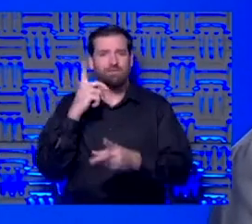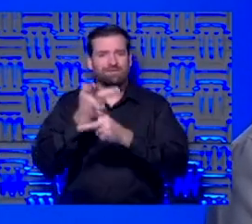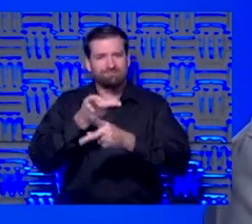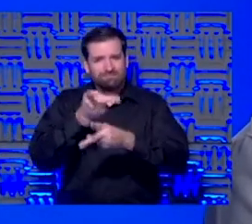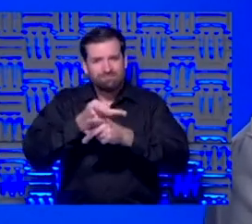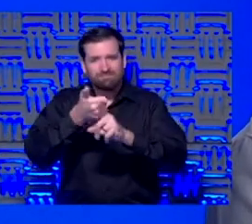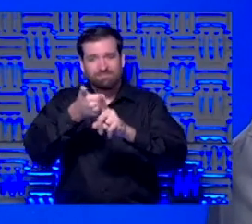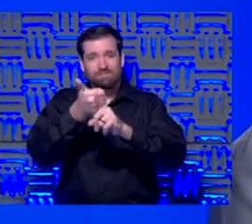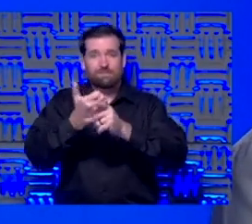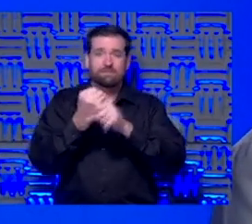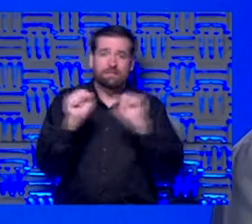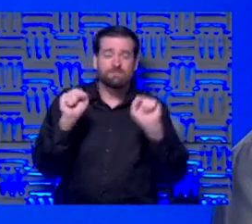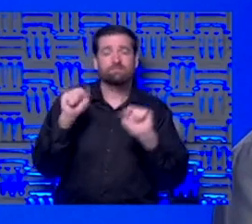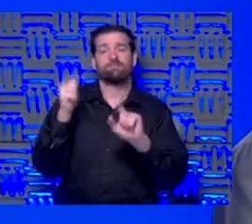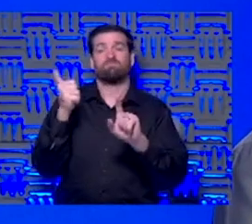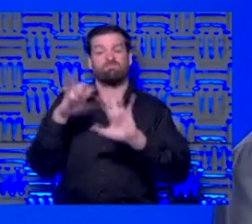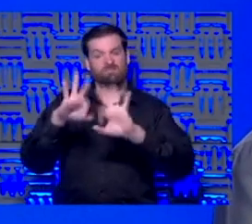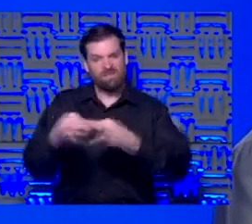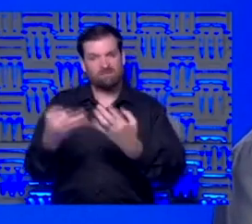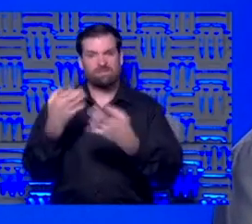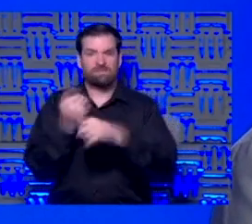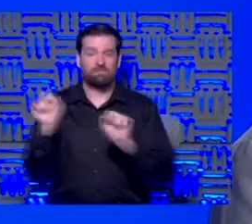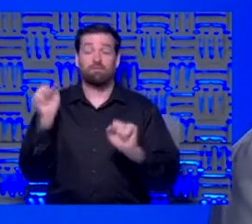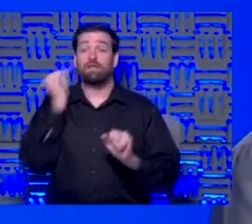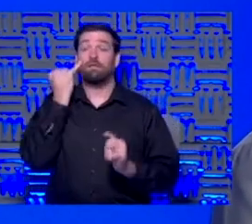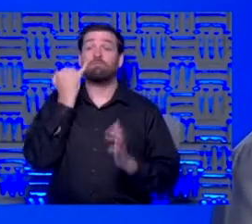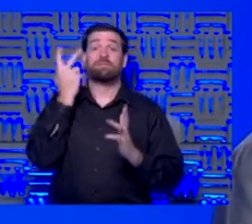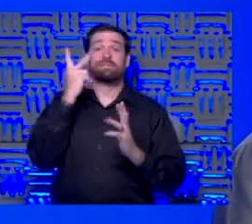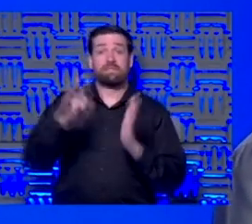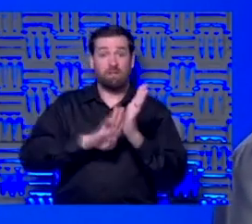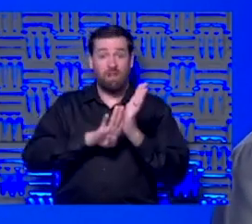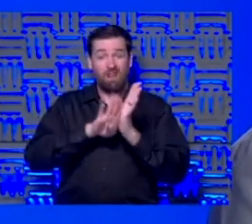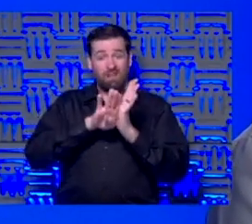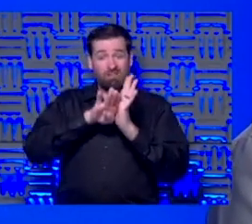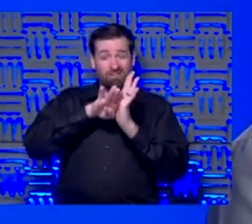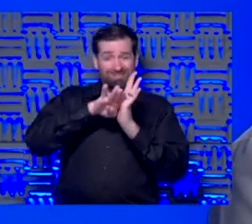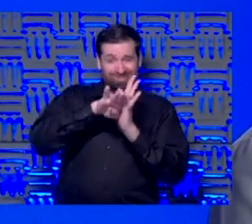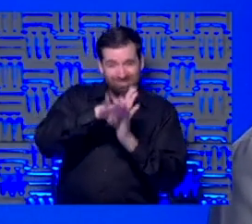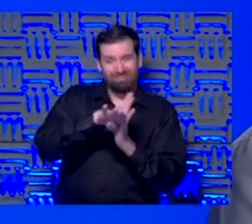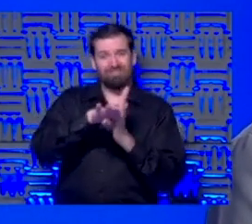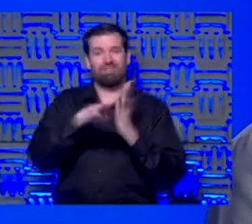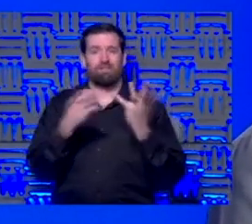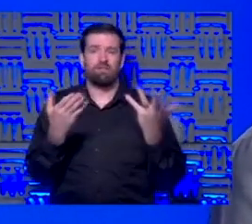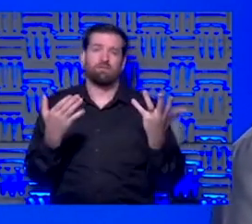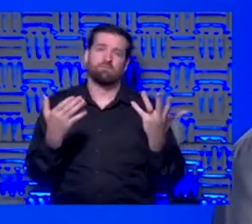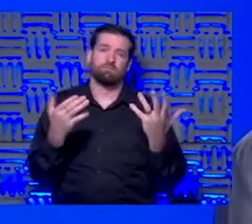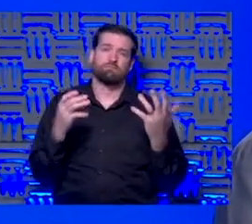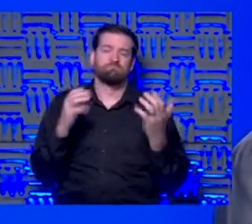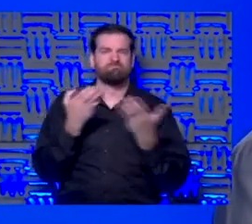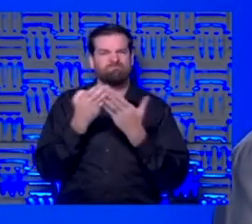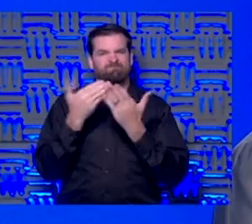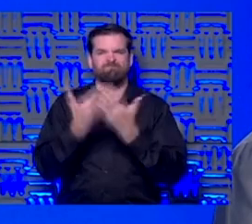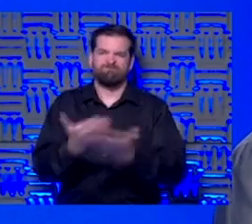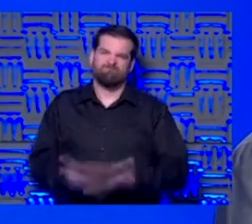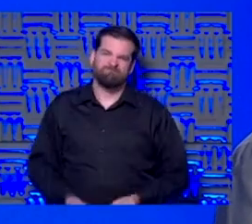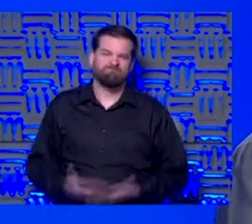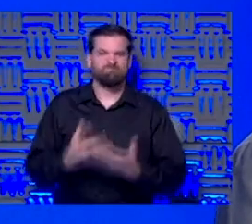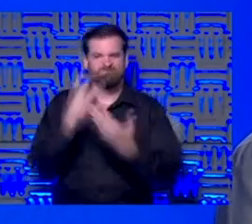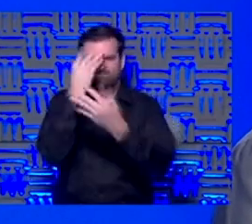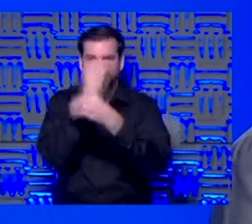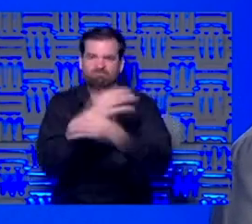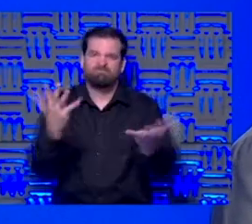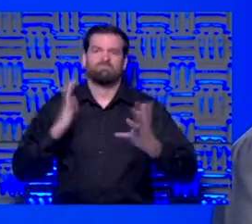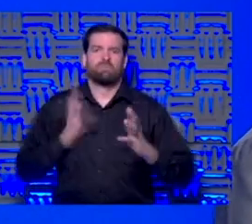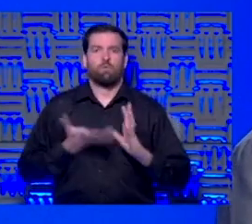safe. Overall, we think it's working if we can see a bending of that curve and flattening, continuing to give our conscientious